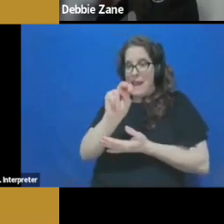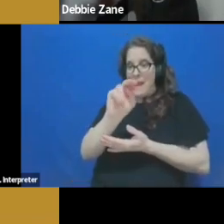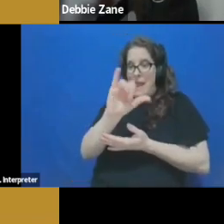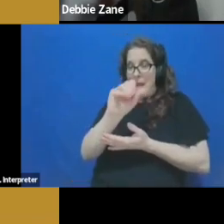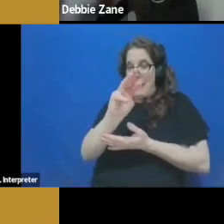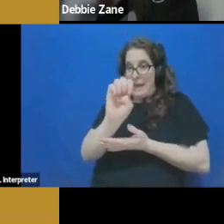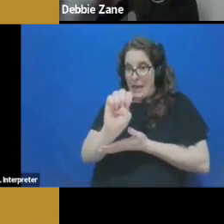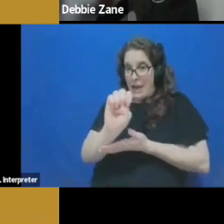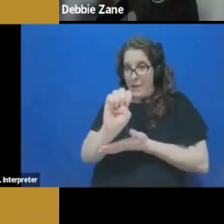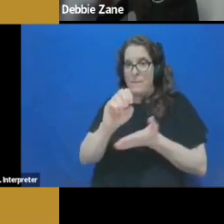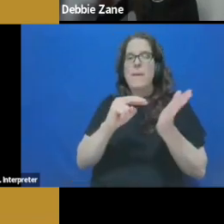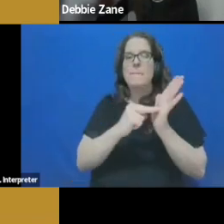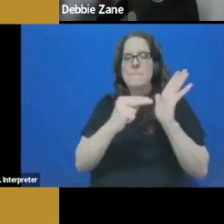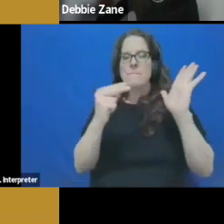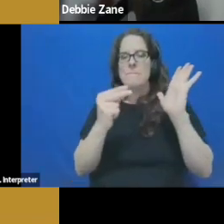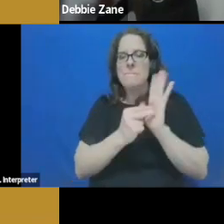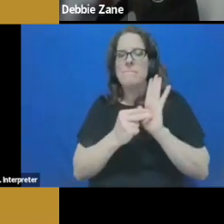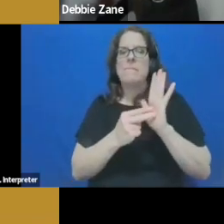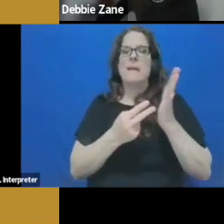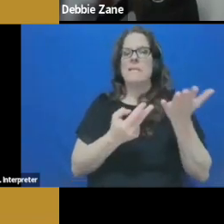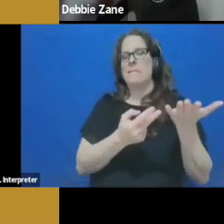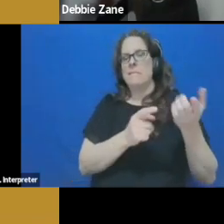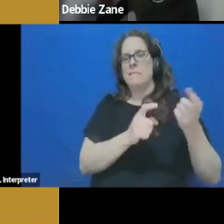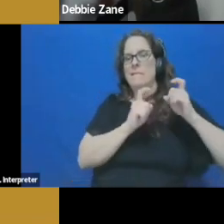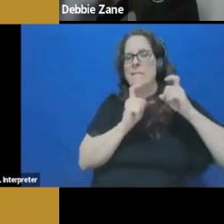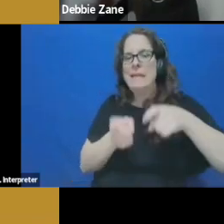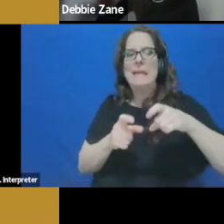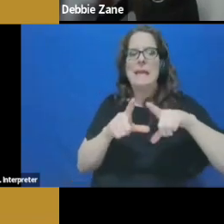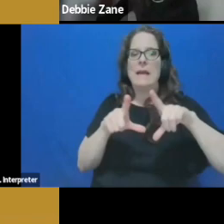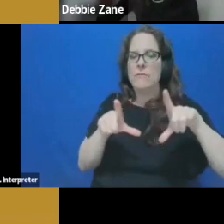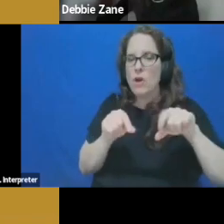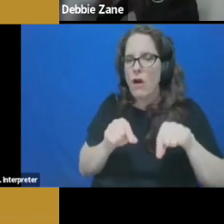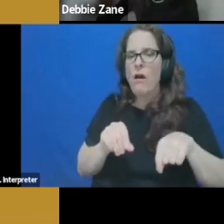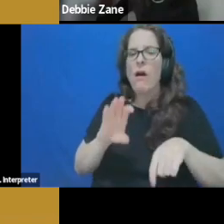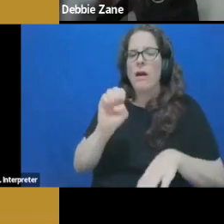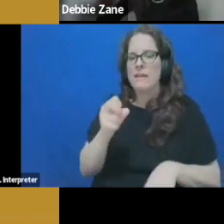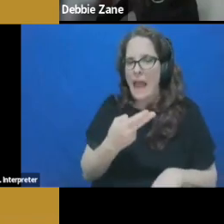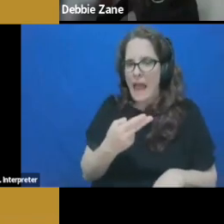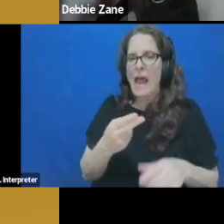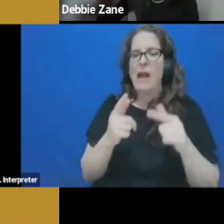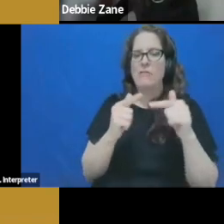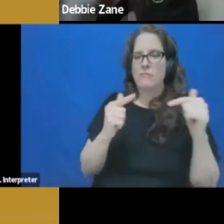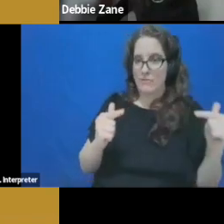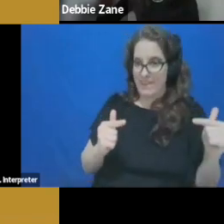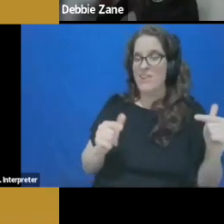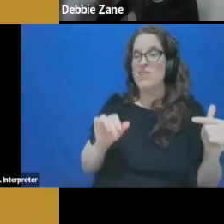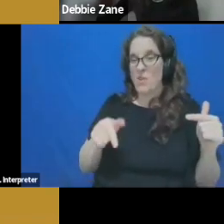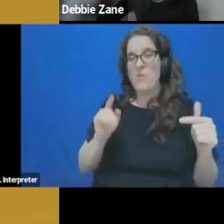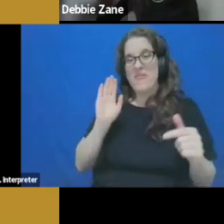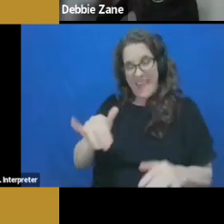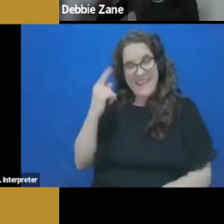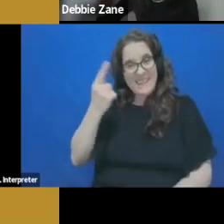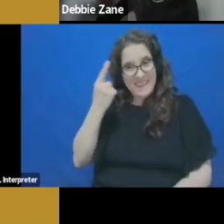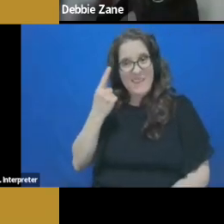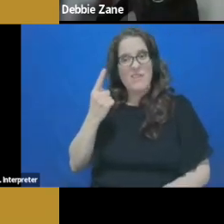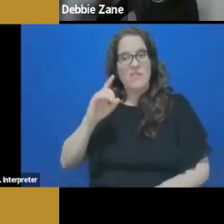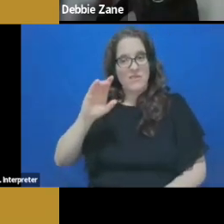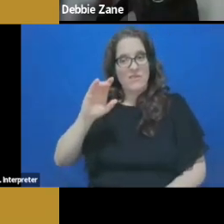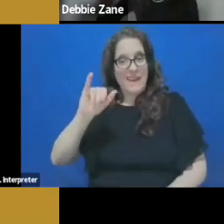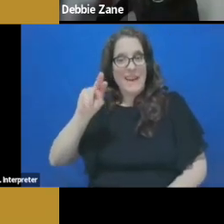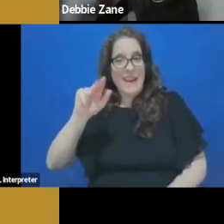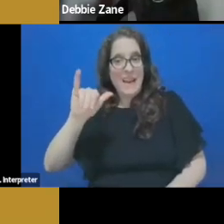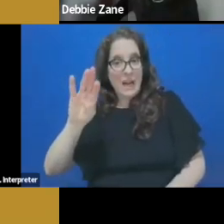to the beneficiary. These are considered income in the month the disbursement is made. Disbursements